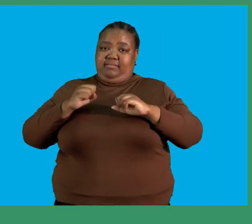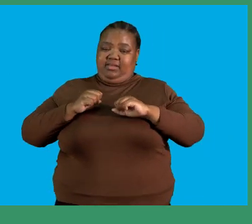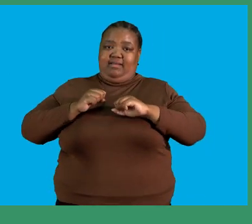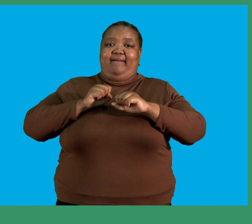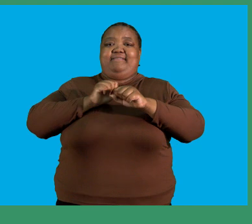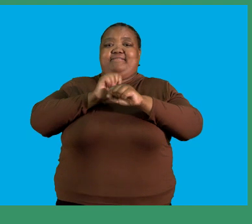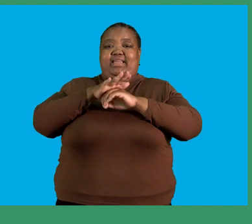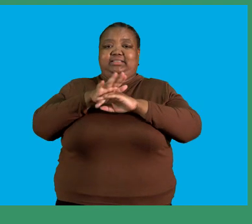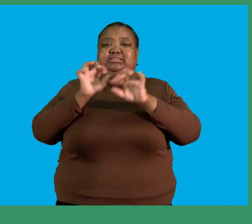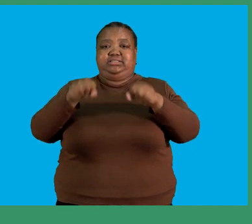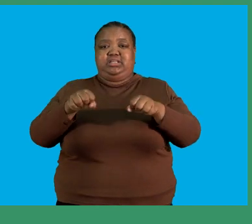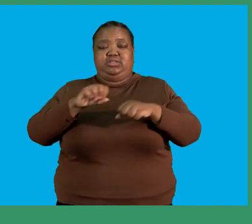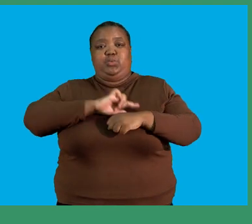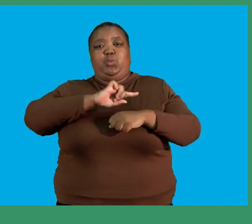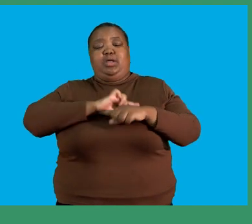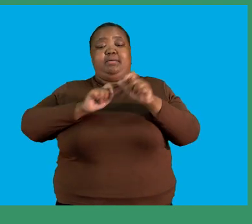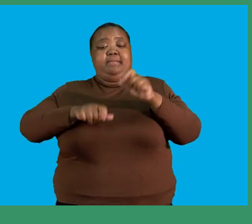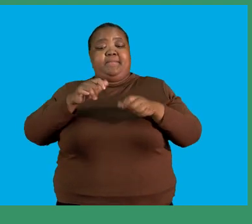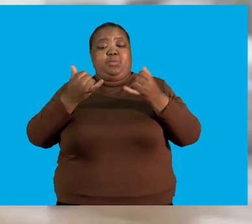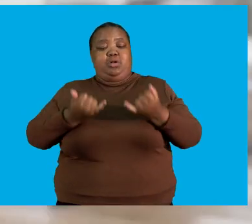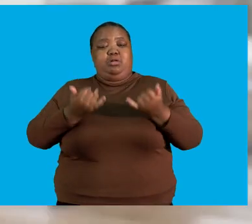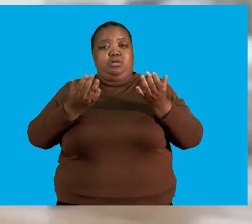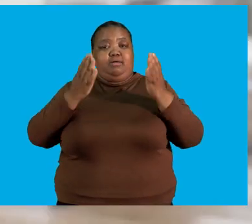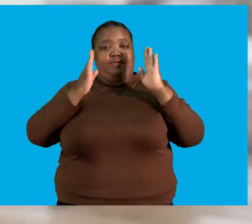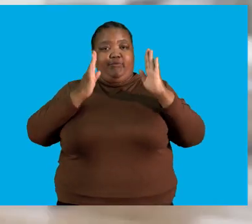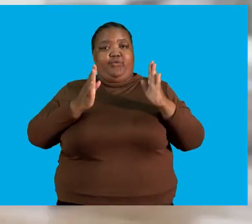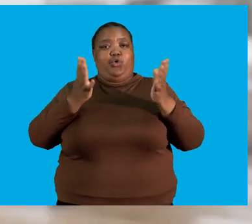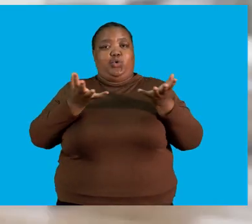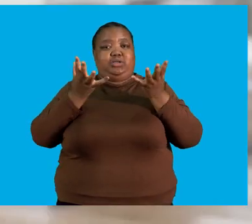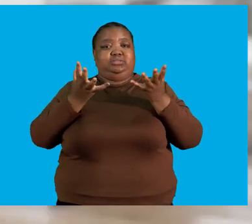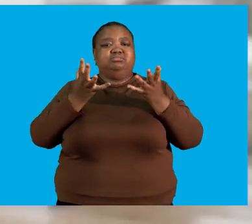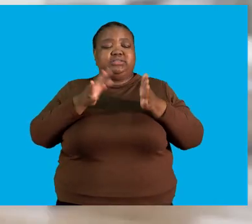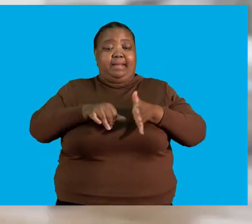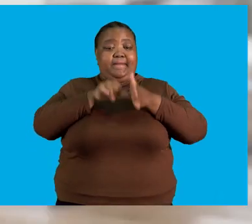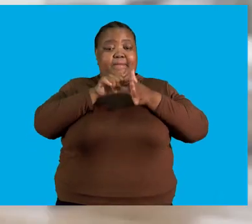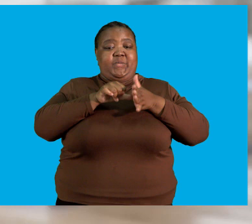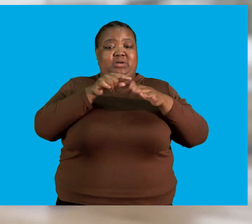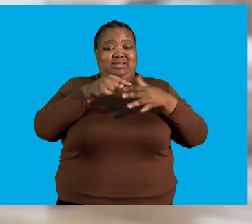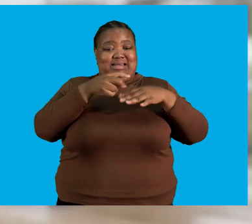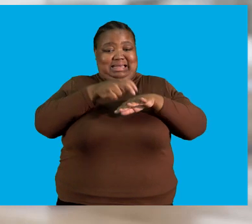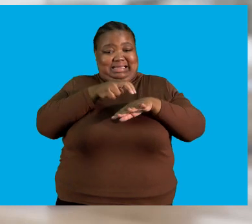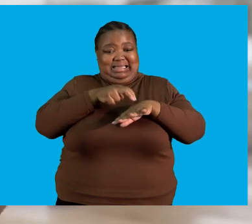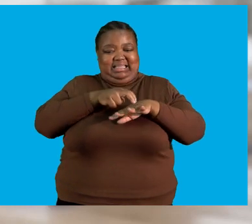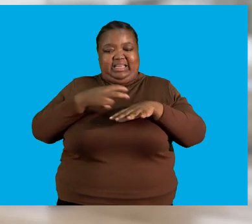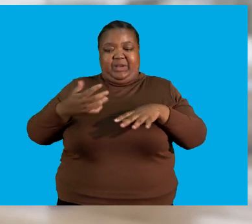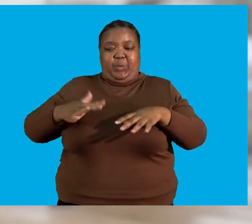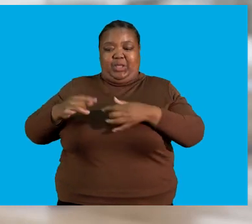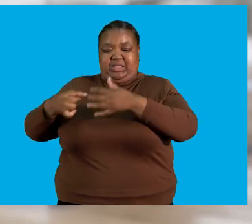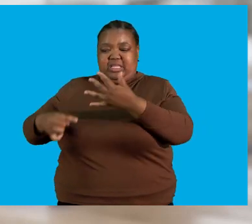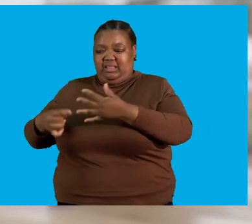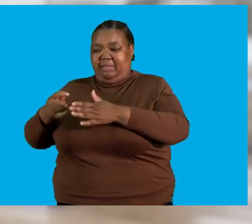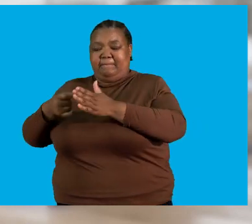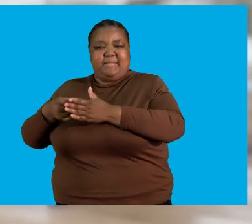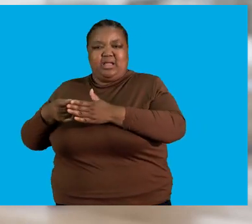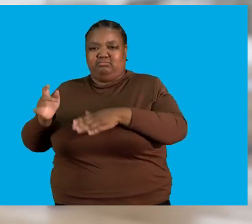directly? It definitely does, because which means that people are now focused on buying essentials instead of